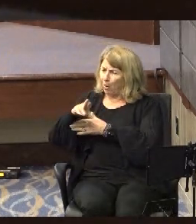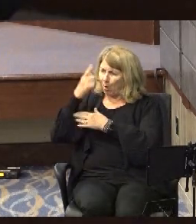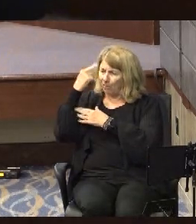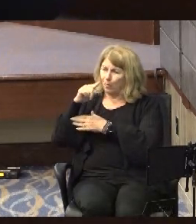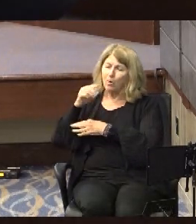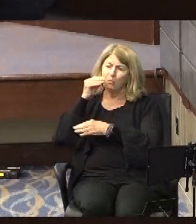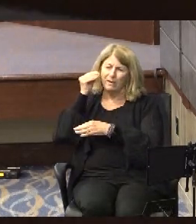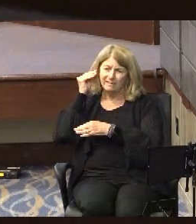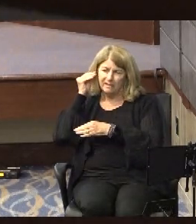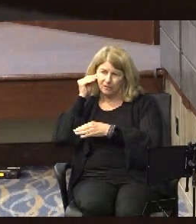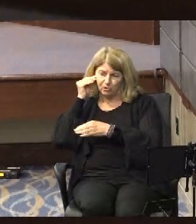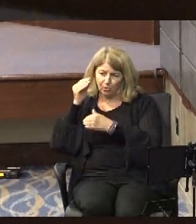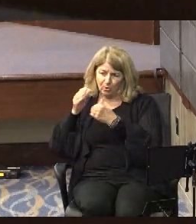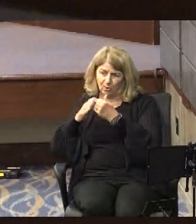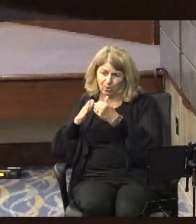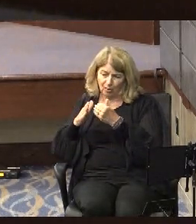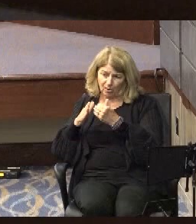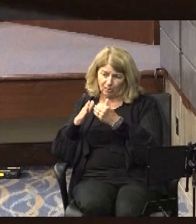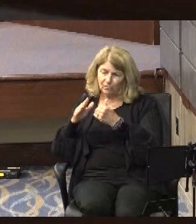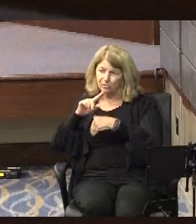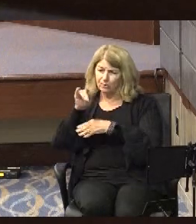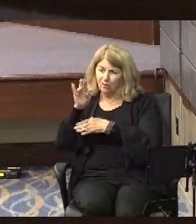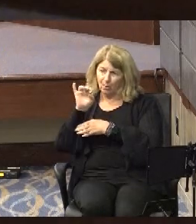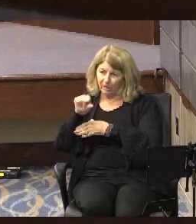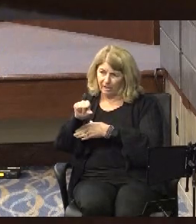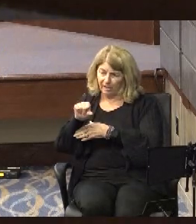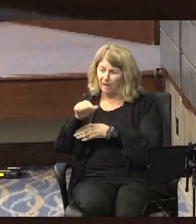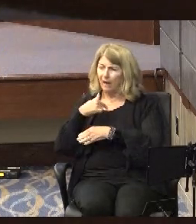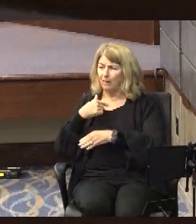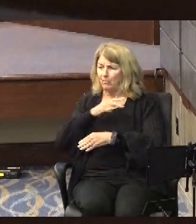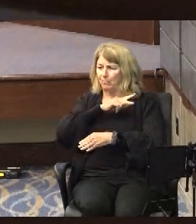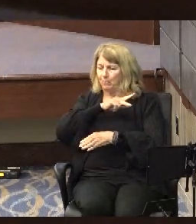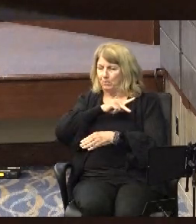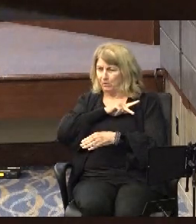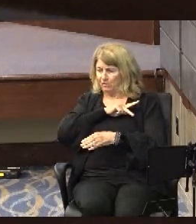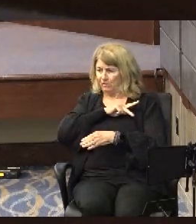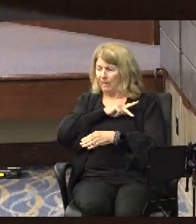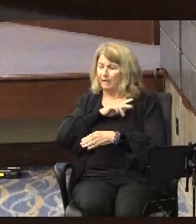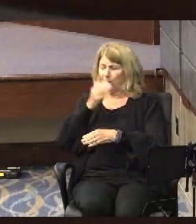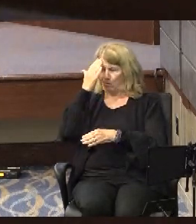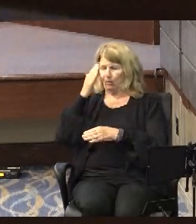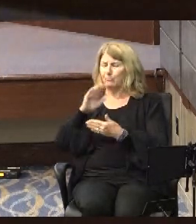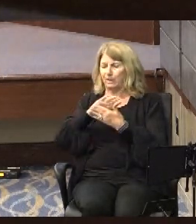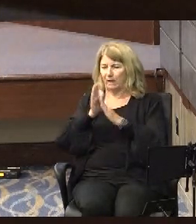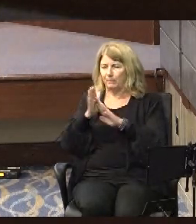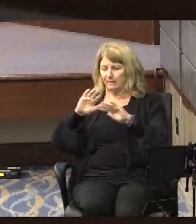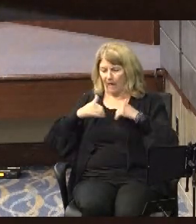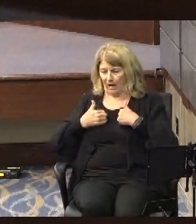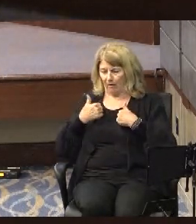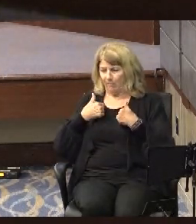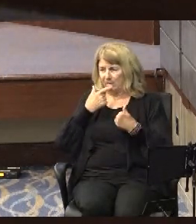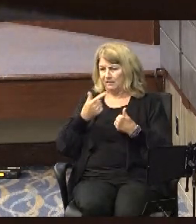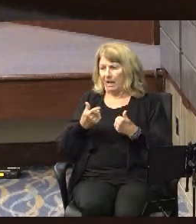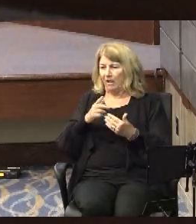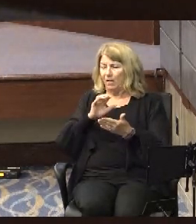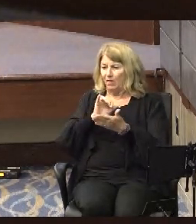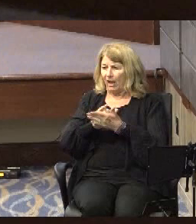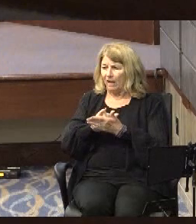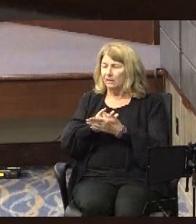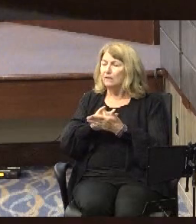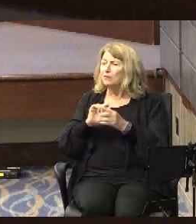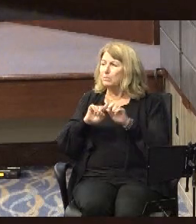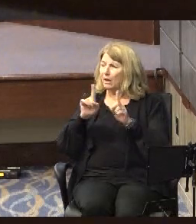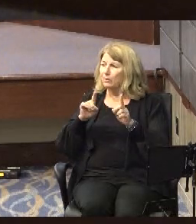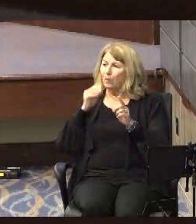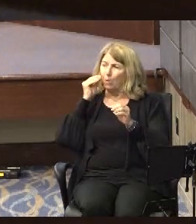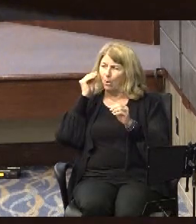personally have espoused this several times on this dais, for everybody's tired of hearing me say this, but the home is the biggest investment anybody makes, and